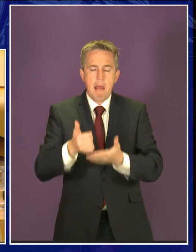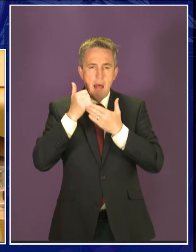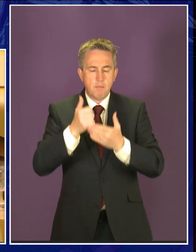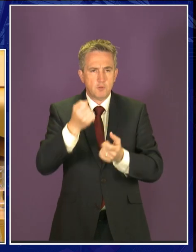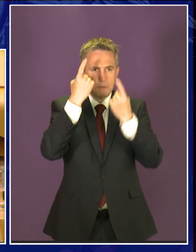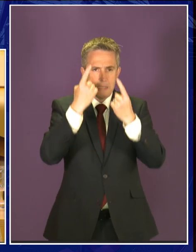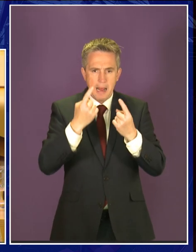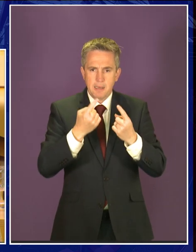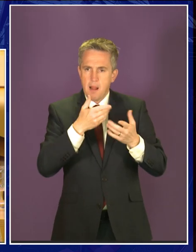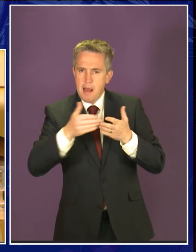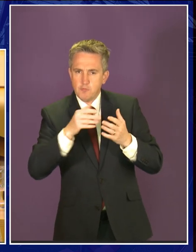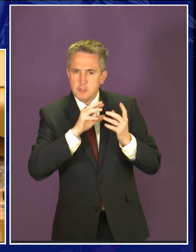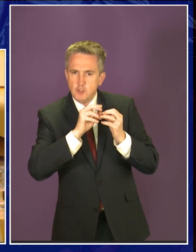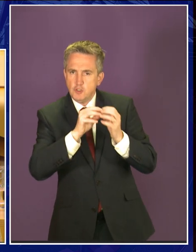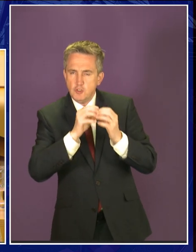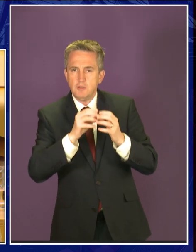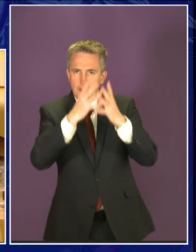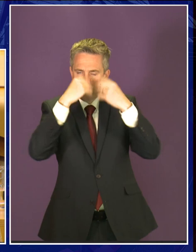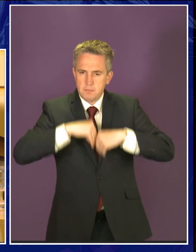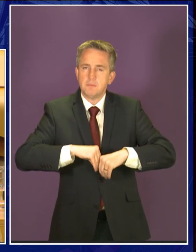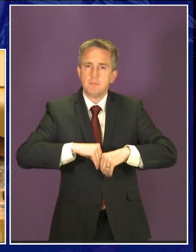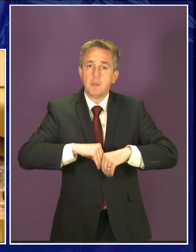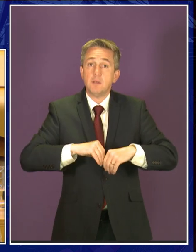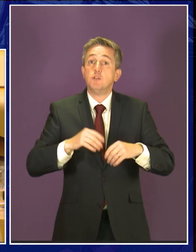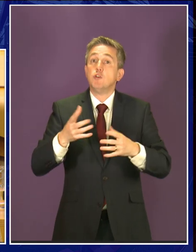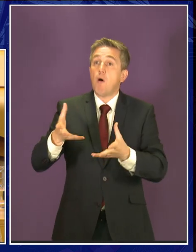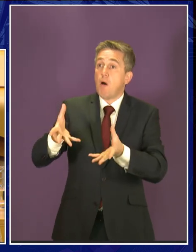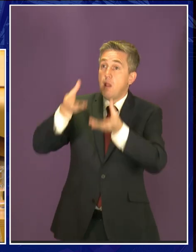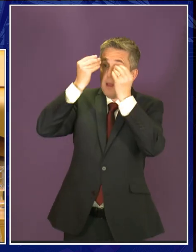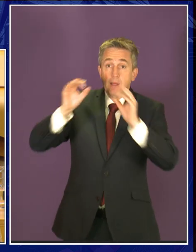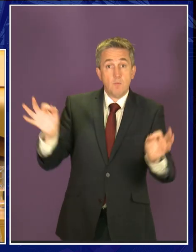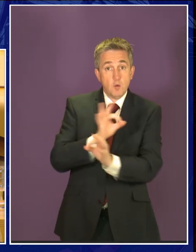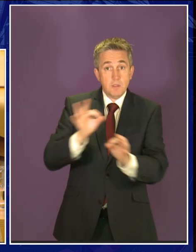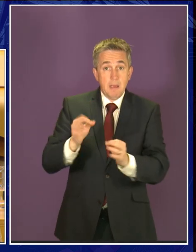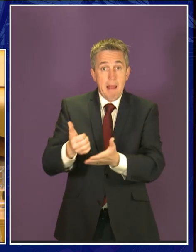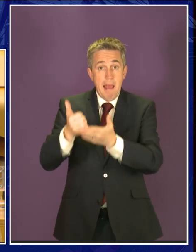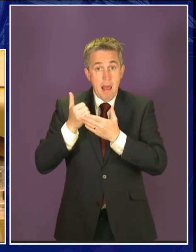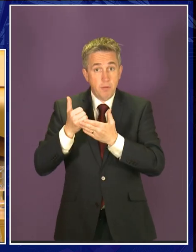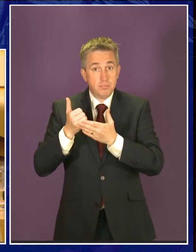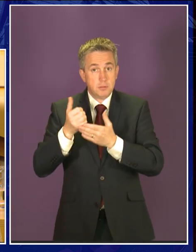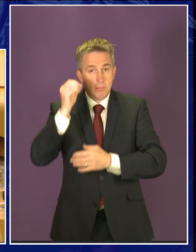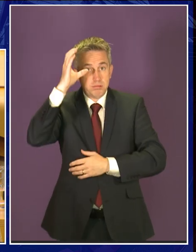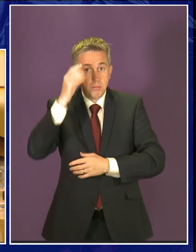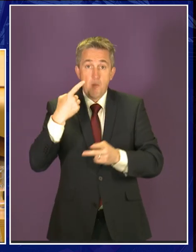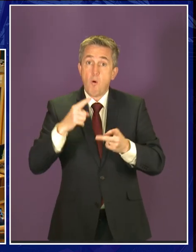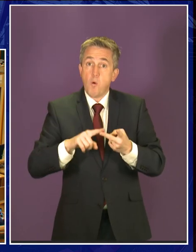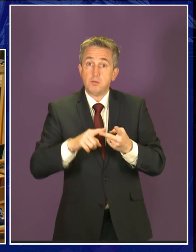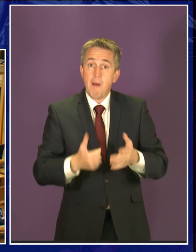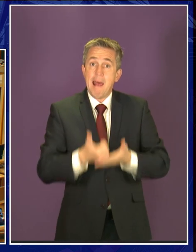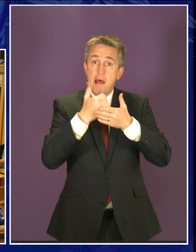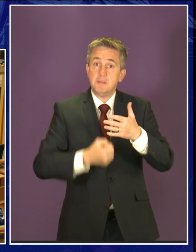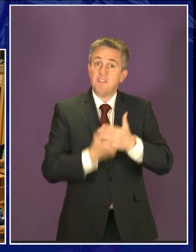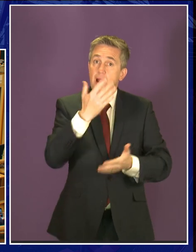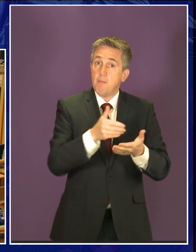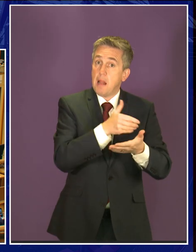word. That is, exposure to music does not only help their musicality, but also helps their language development. We